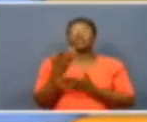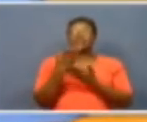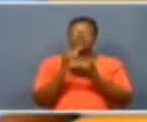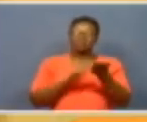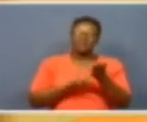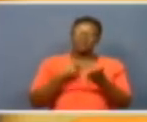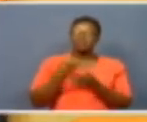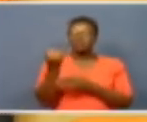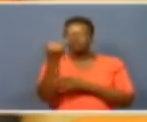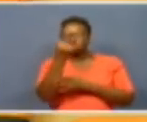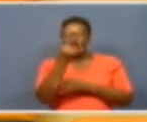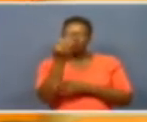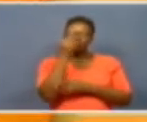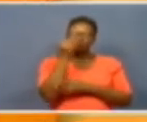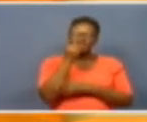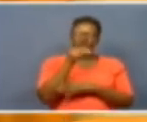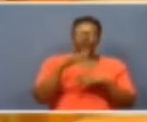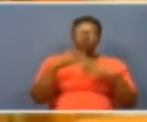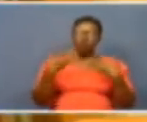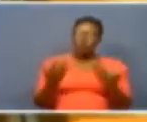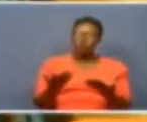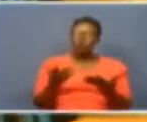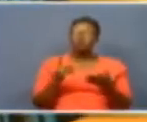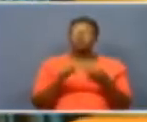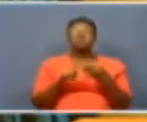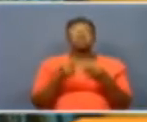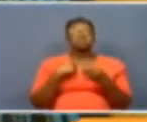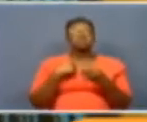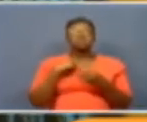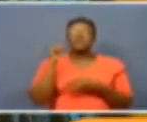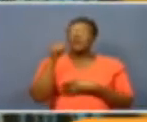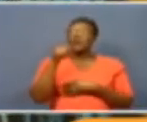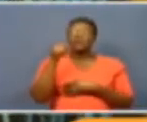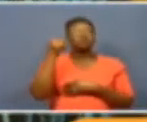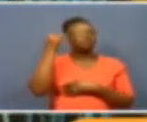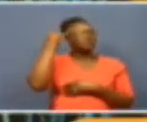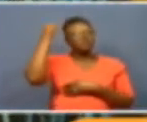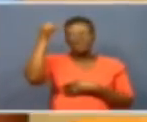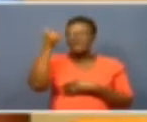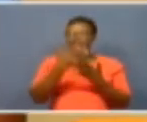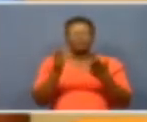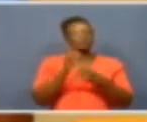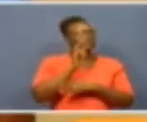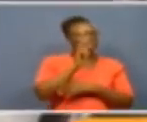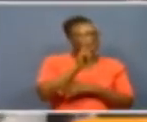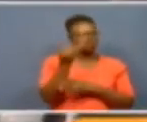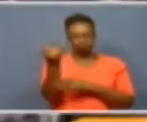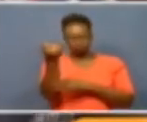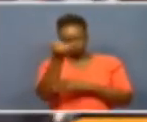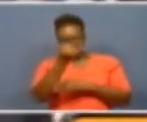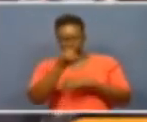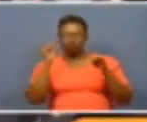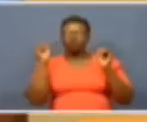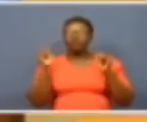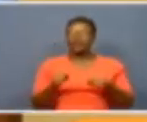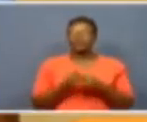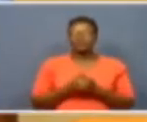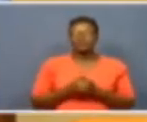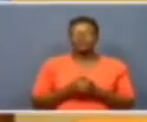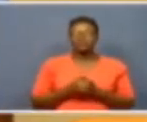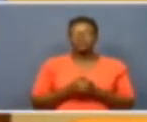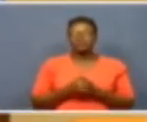food. Sometimes like anything that I could see there, it's just God given. I learned